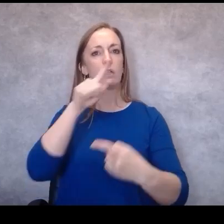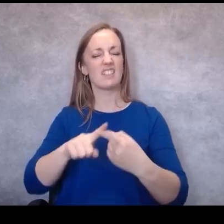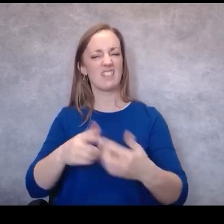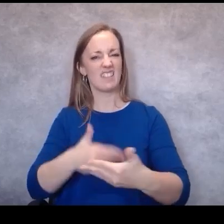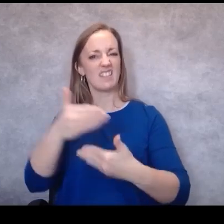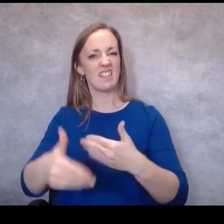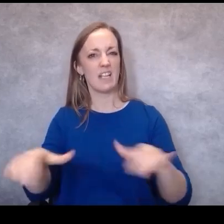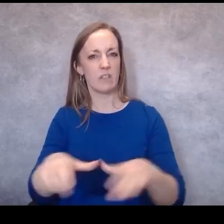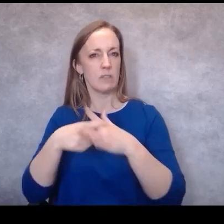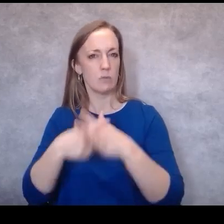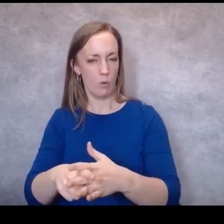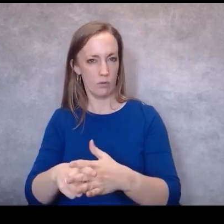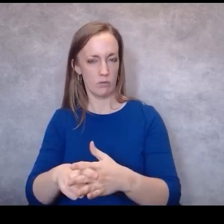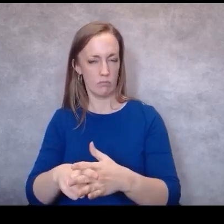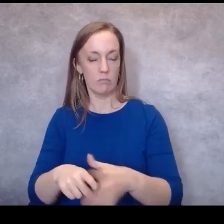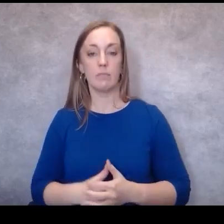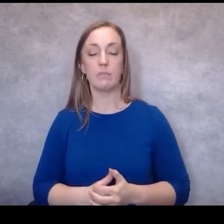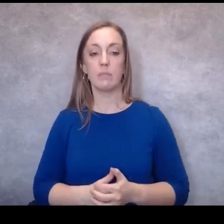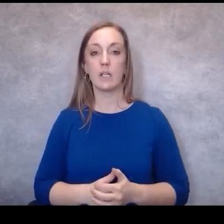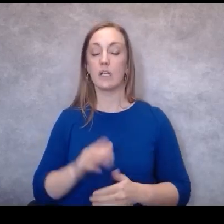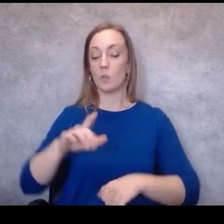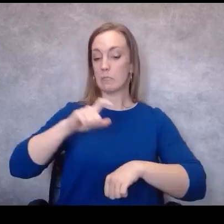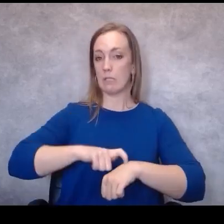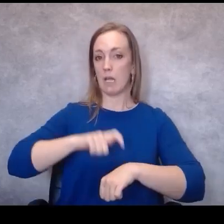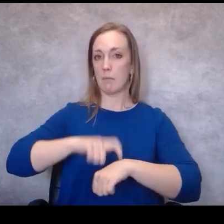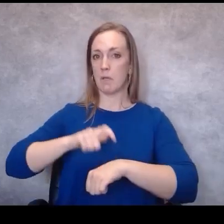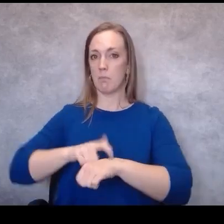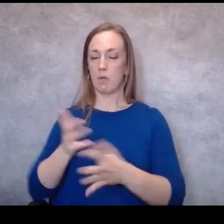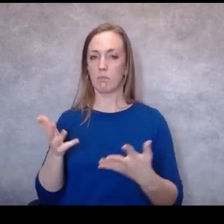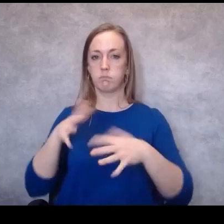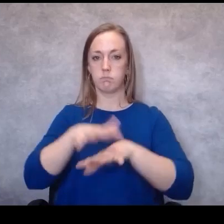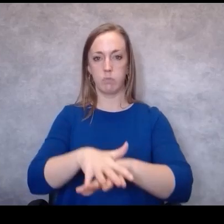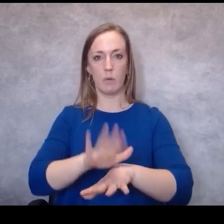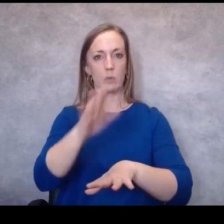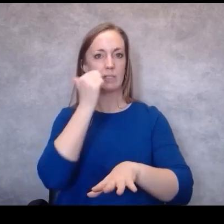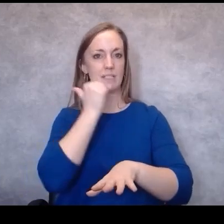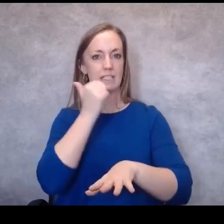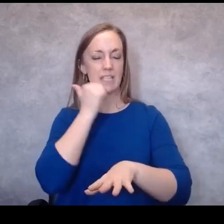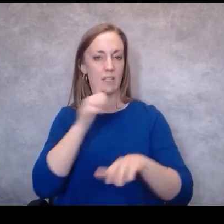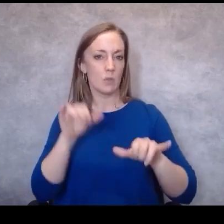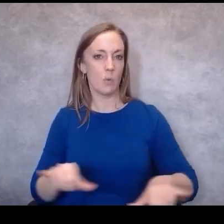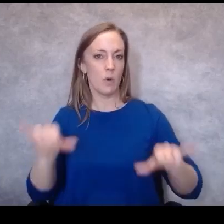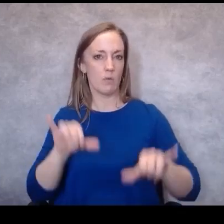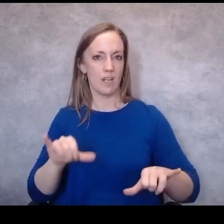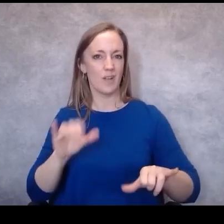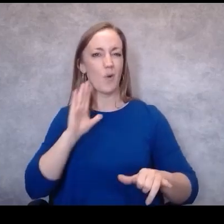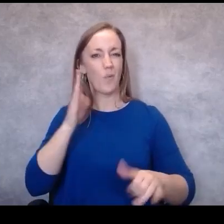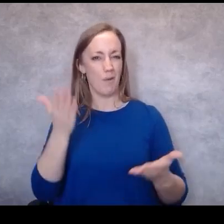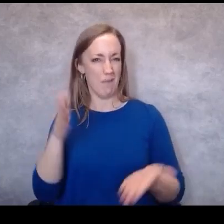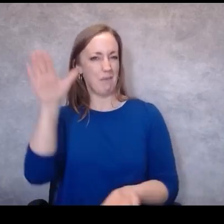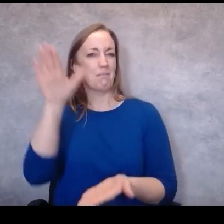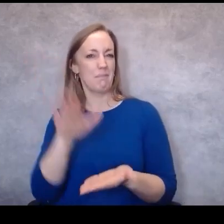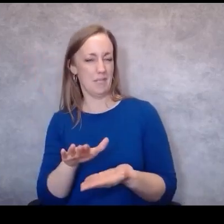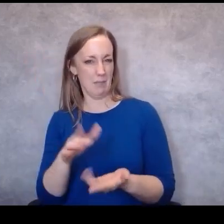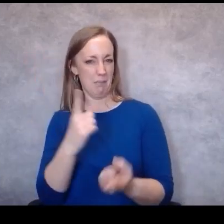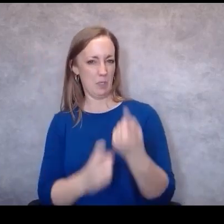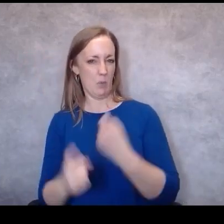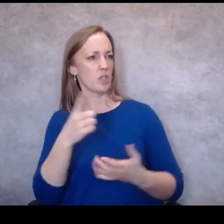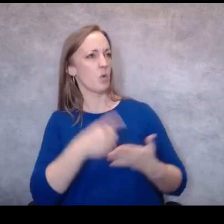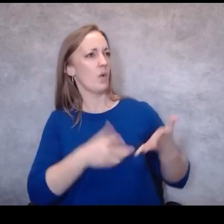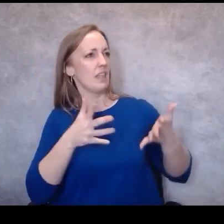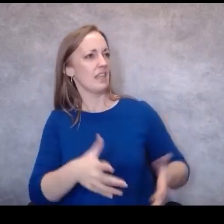Building timers into your daily routine can be an easy way to decrease questions from students regarding how much time is remaining